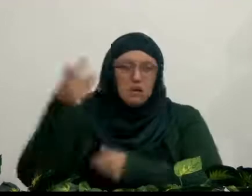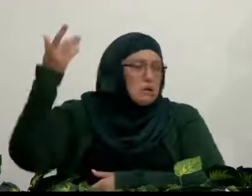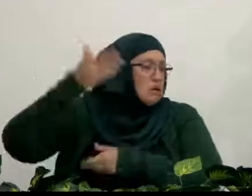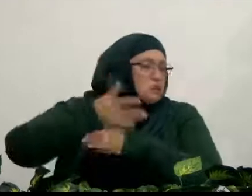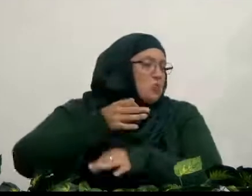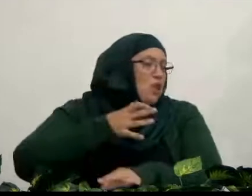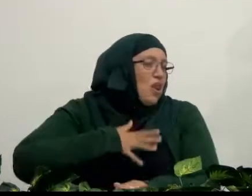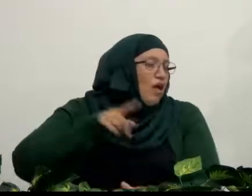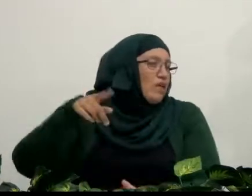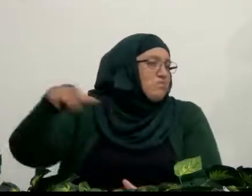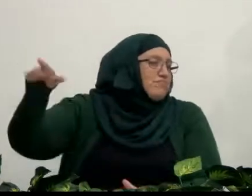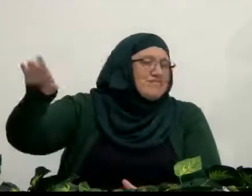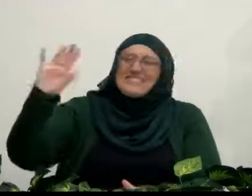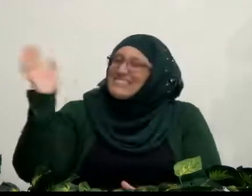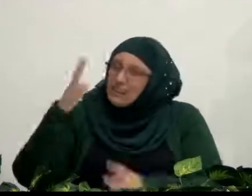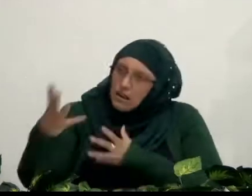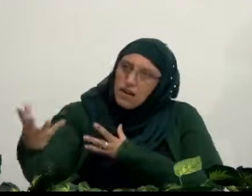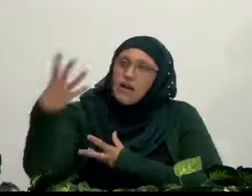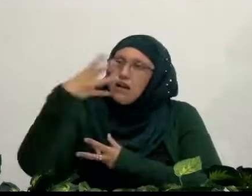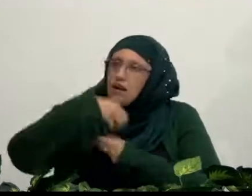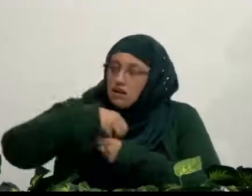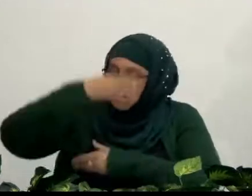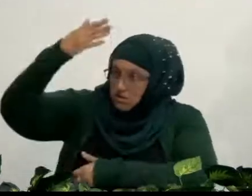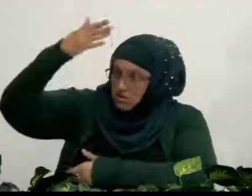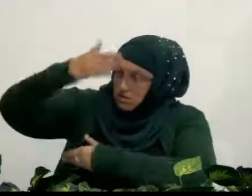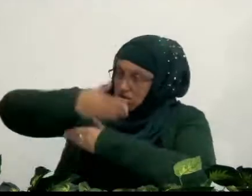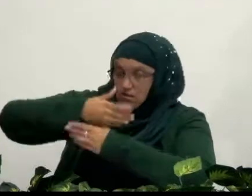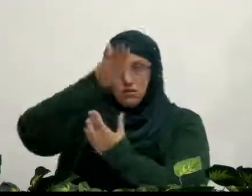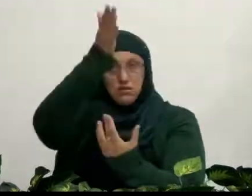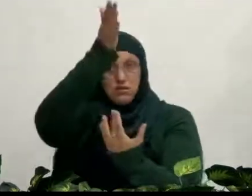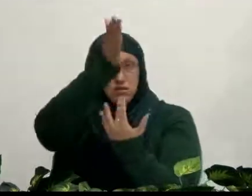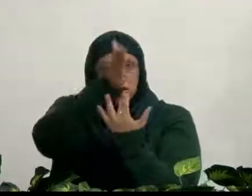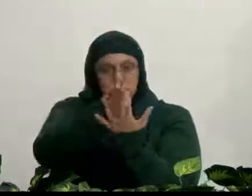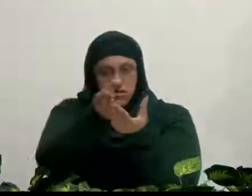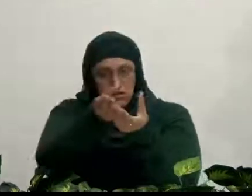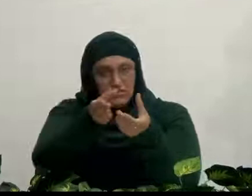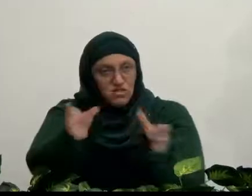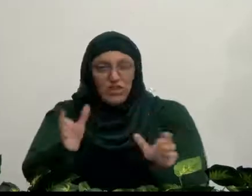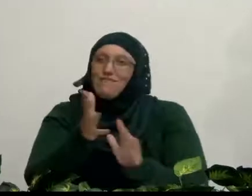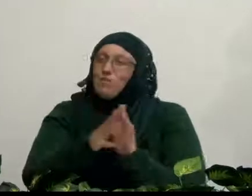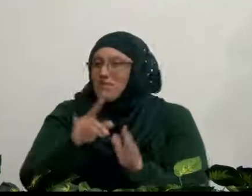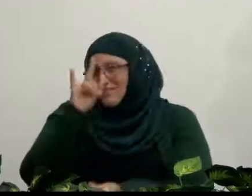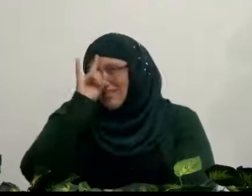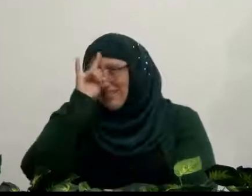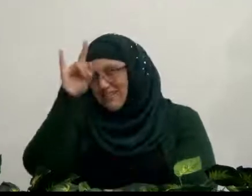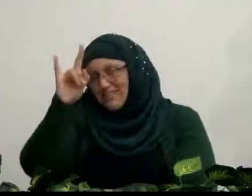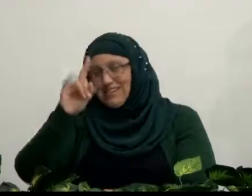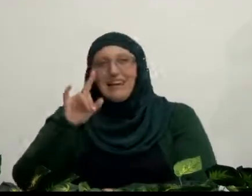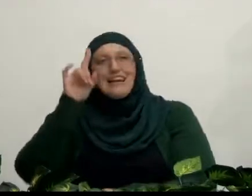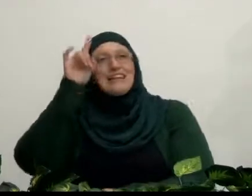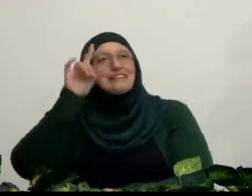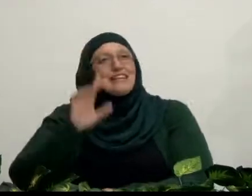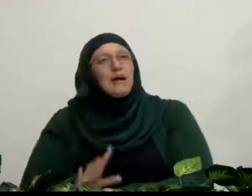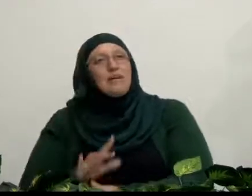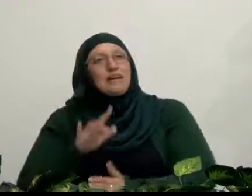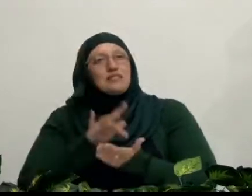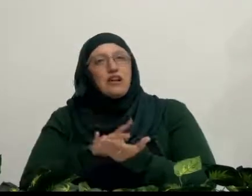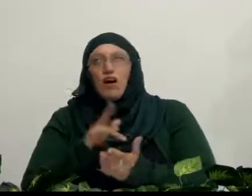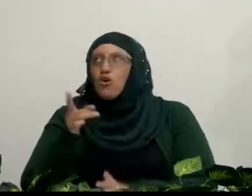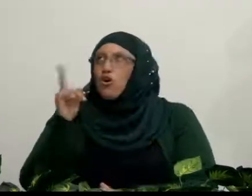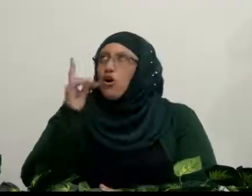Division, rest assured, is from Shaitan. Islamic centers, I always wish, and God is my witness, those who know me from day one, back